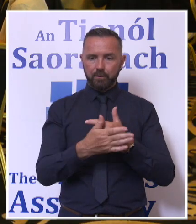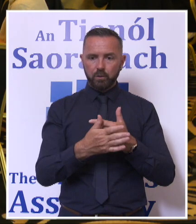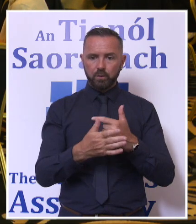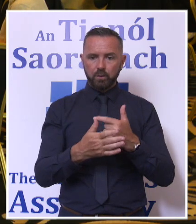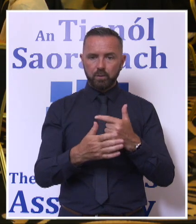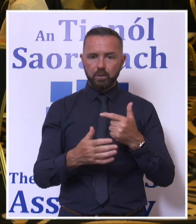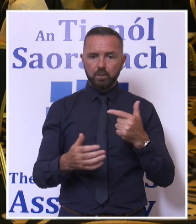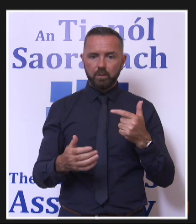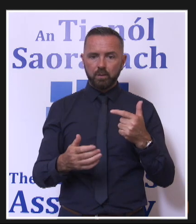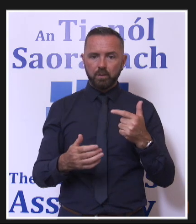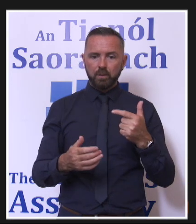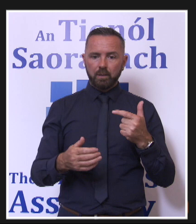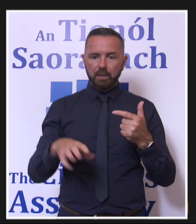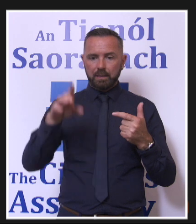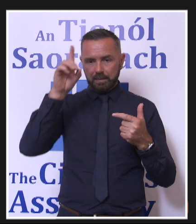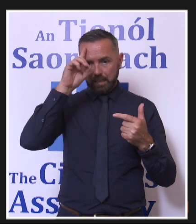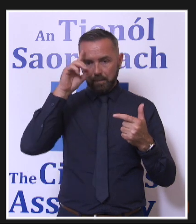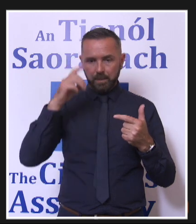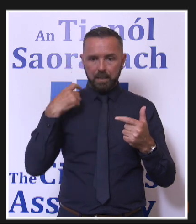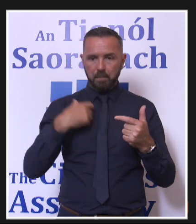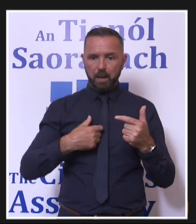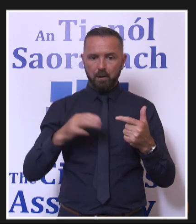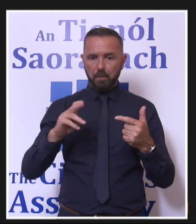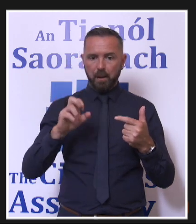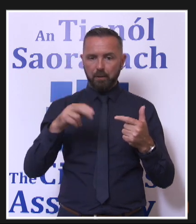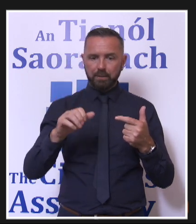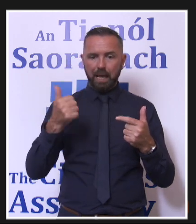The Vice Mayor of Paris, Ms. Anouch Toranian.